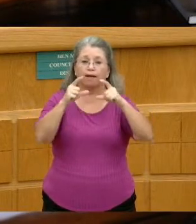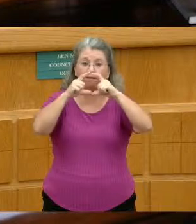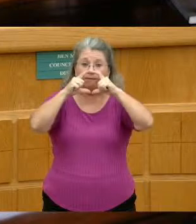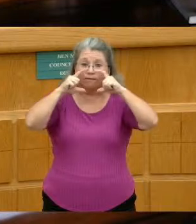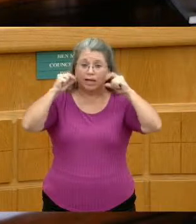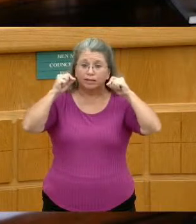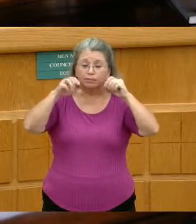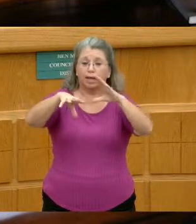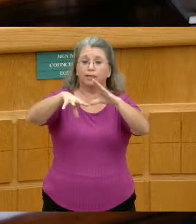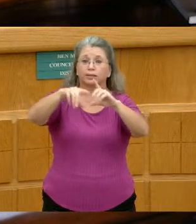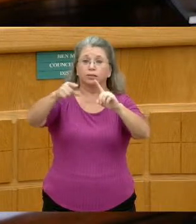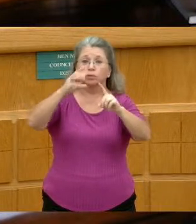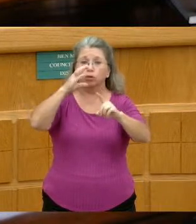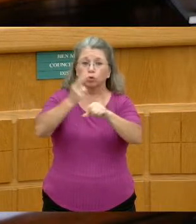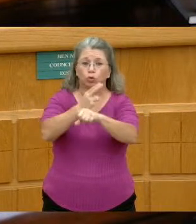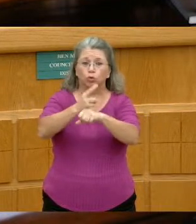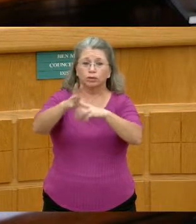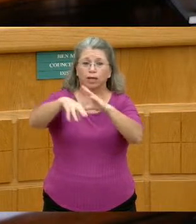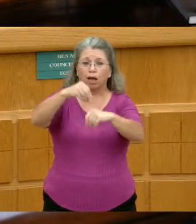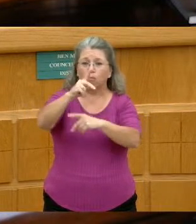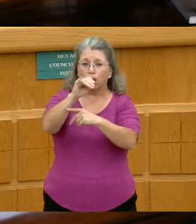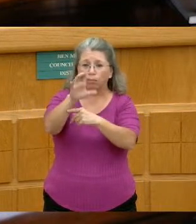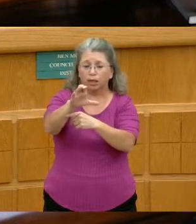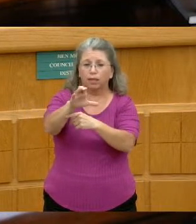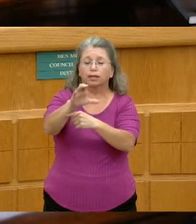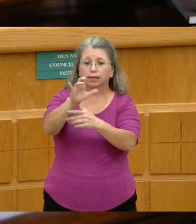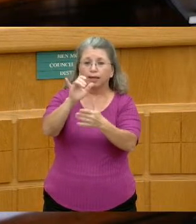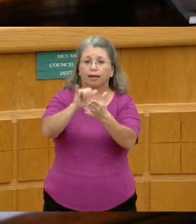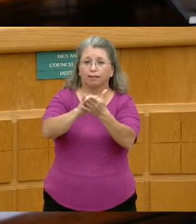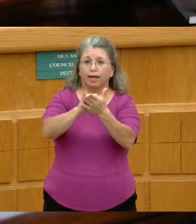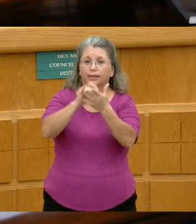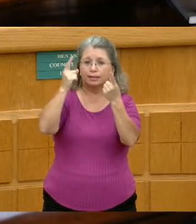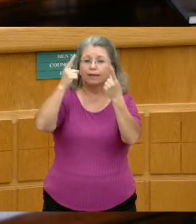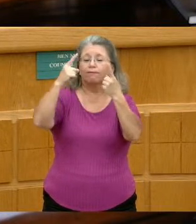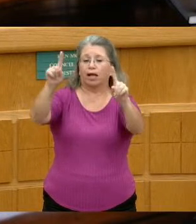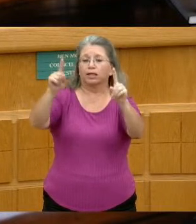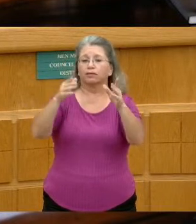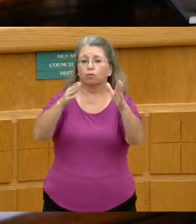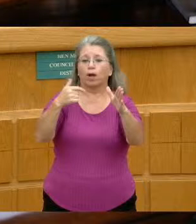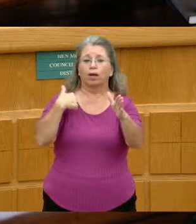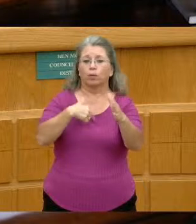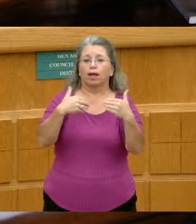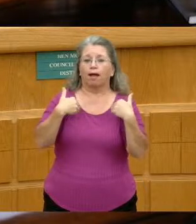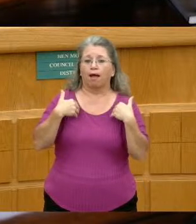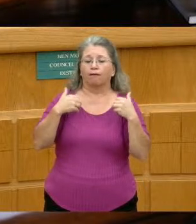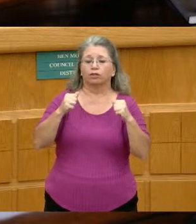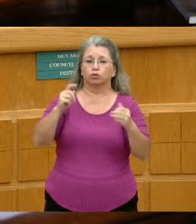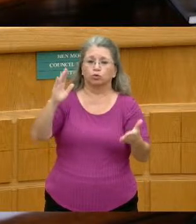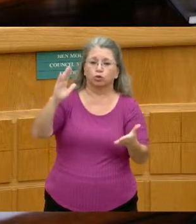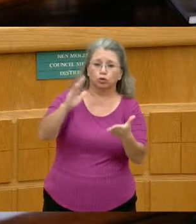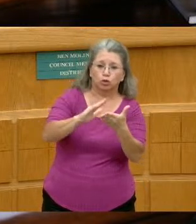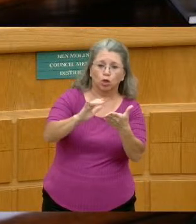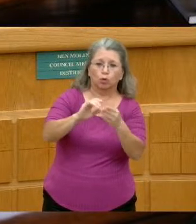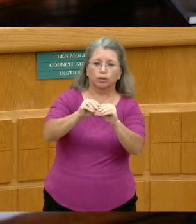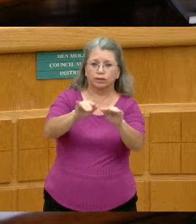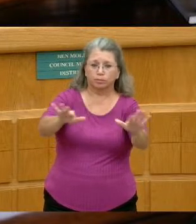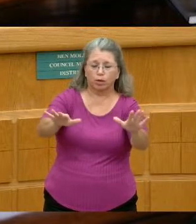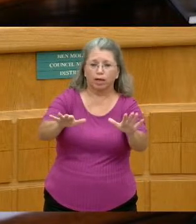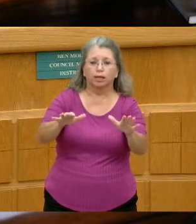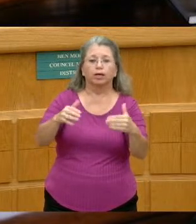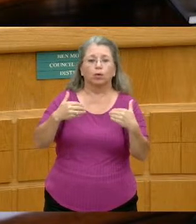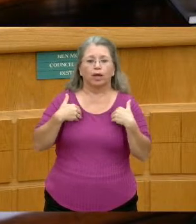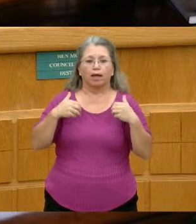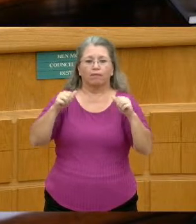the most effective ways we have to slow the spread of COVID-19. We have the ability to keep businesses open and move